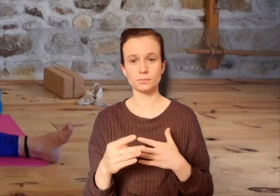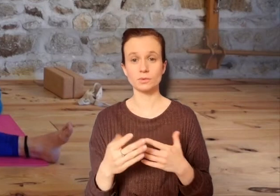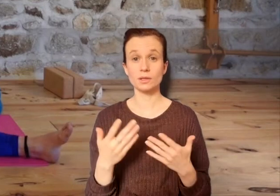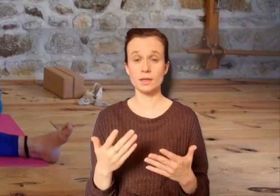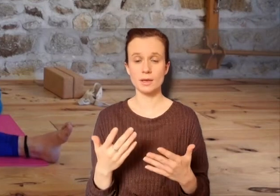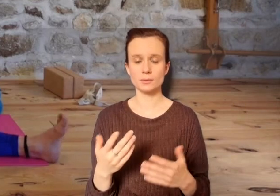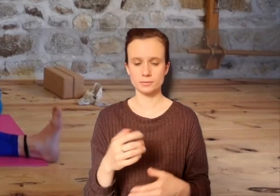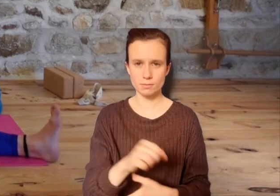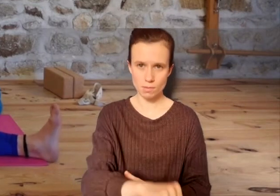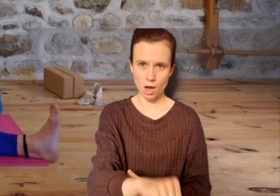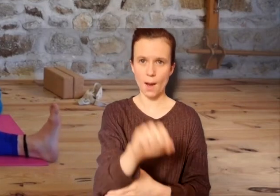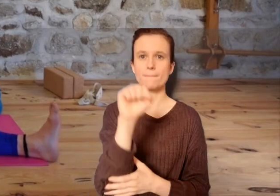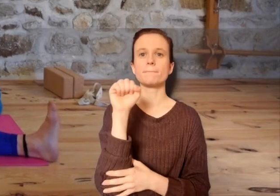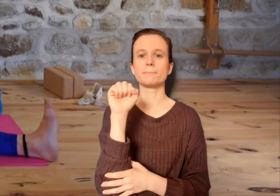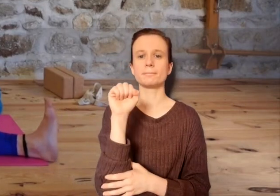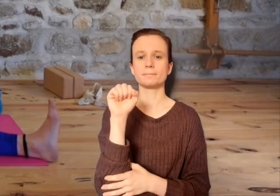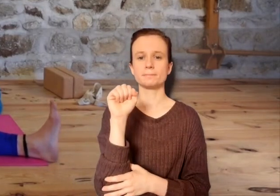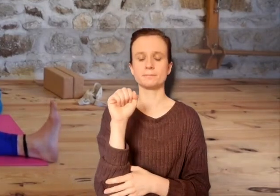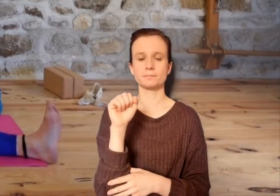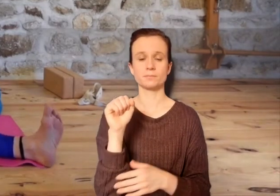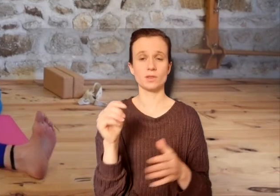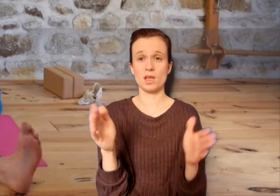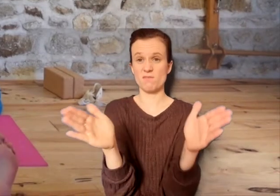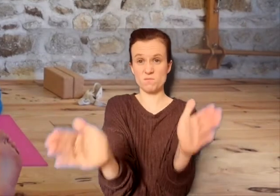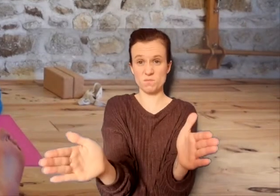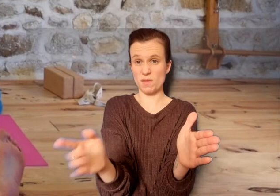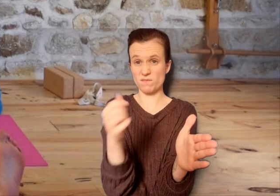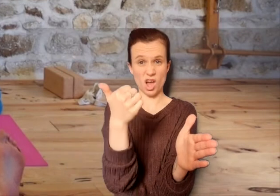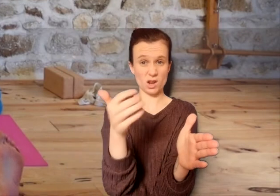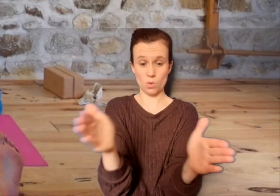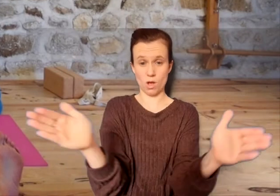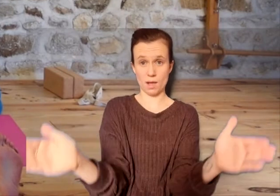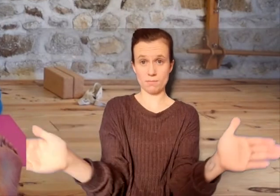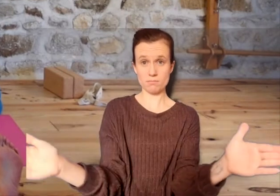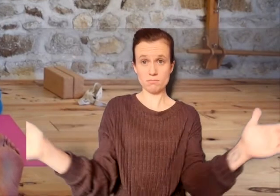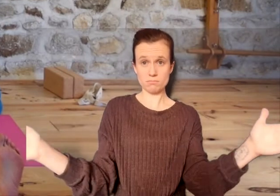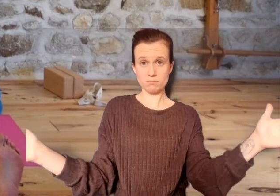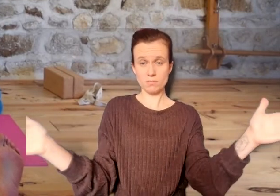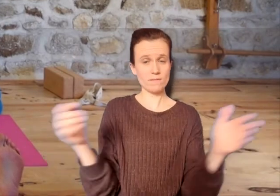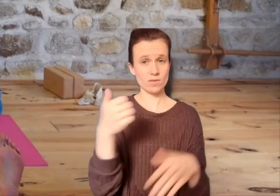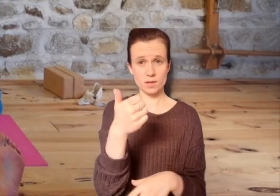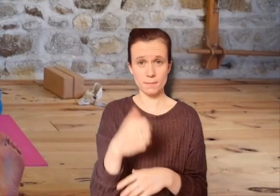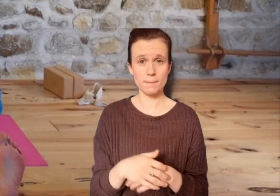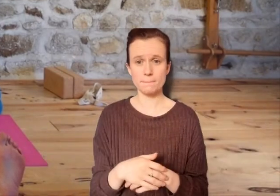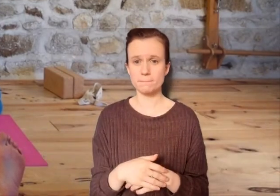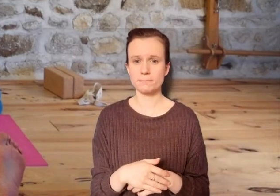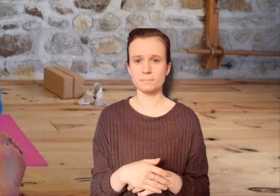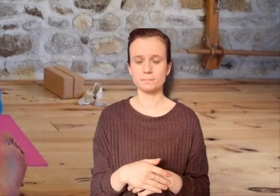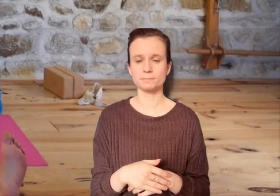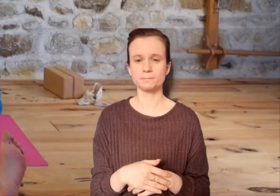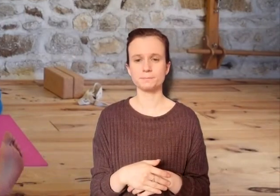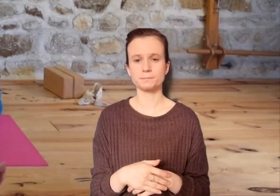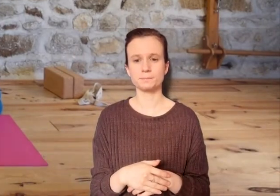From that position, you're going to come back up to sitting. Again, you may be here. Everything else is the same, regardless of where your legs